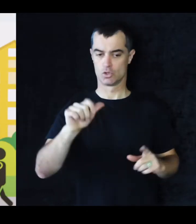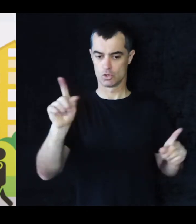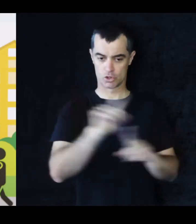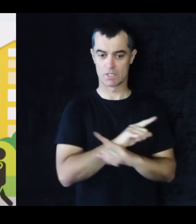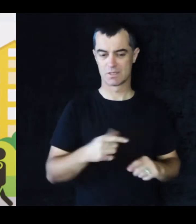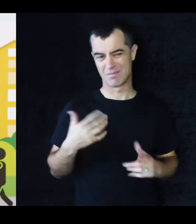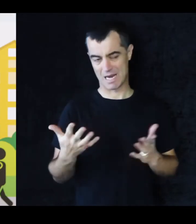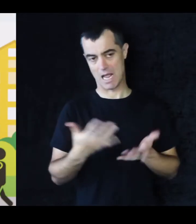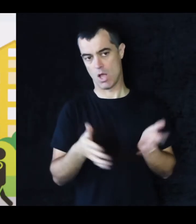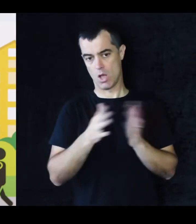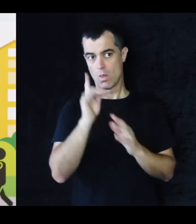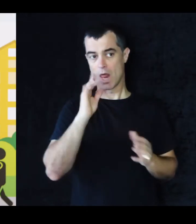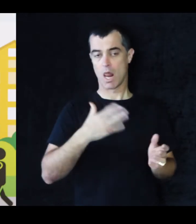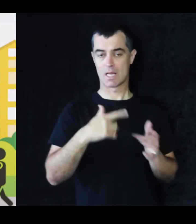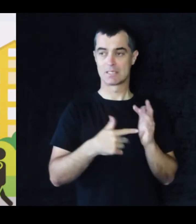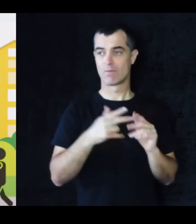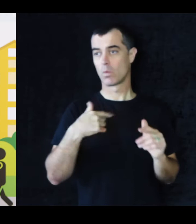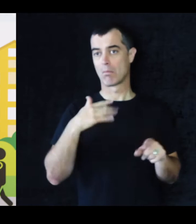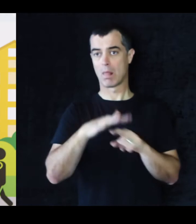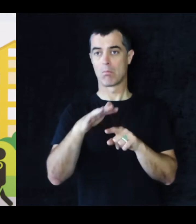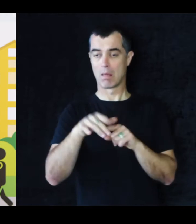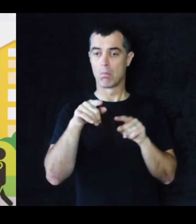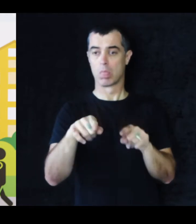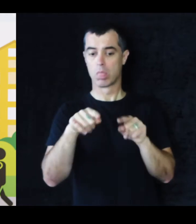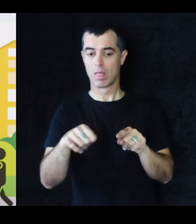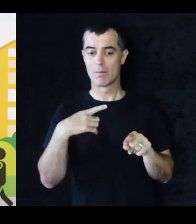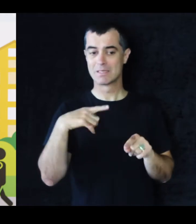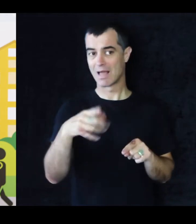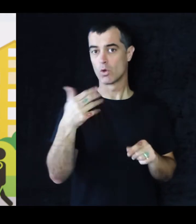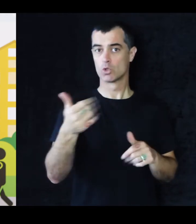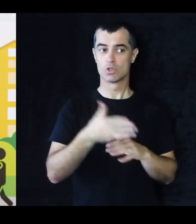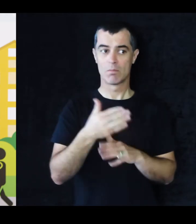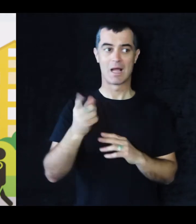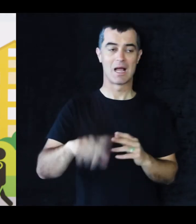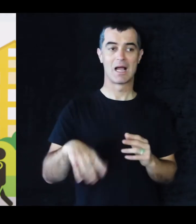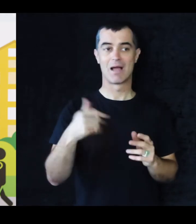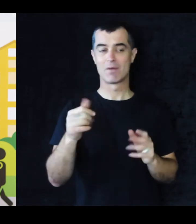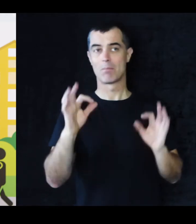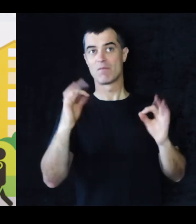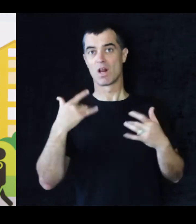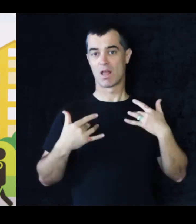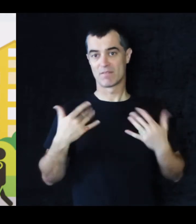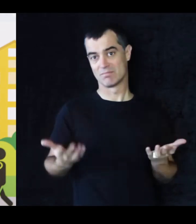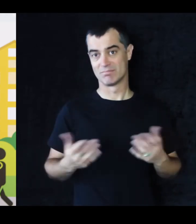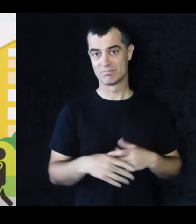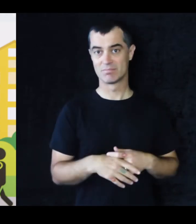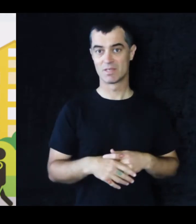their attitude changed. I mean, how would they like it if we blame them because they have a good job